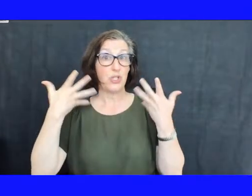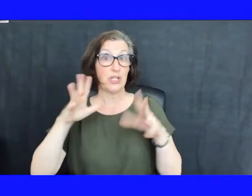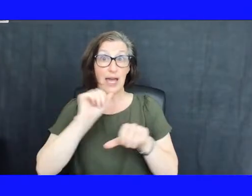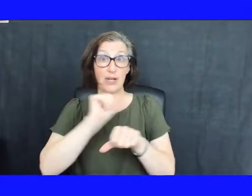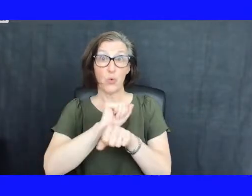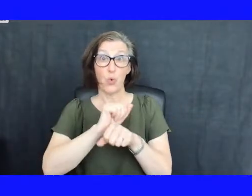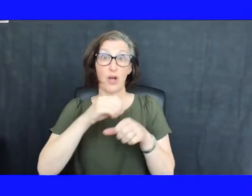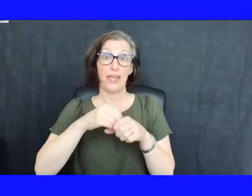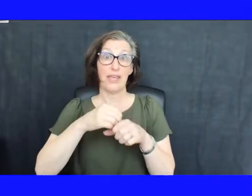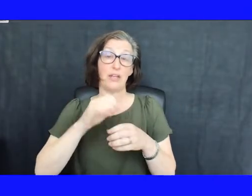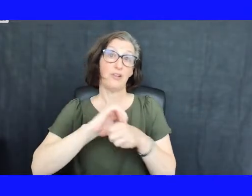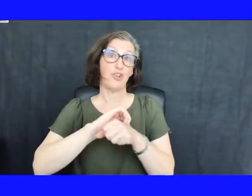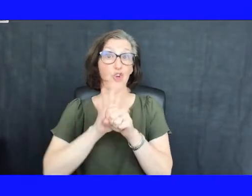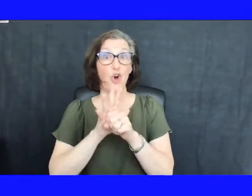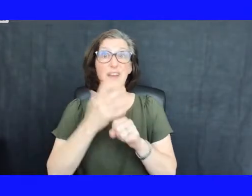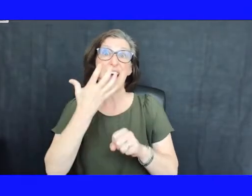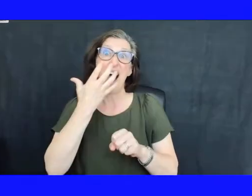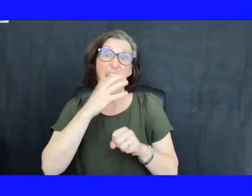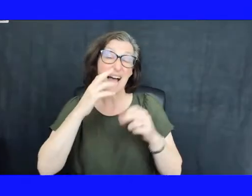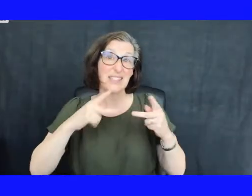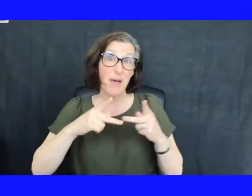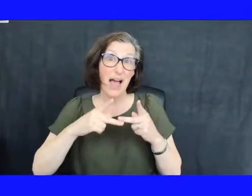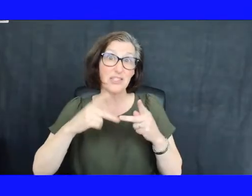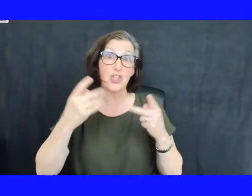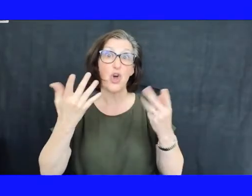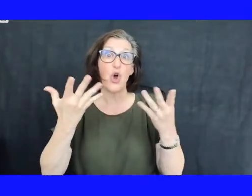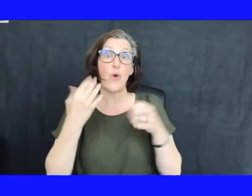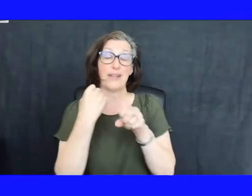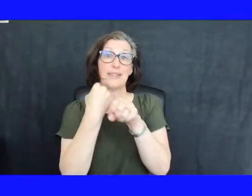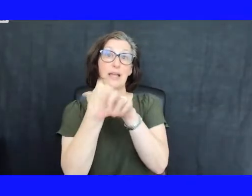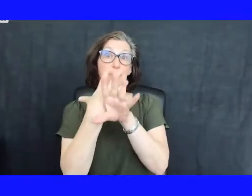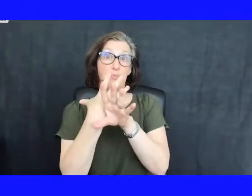Thank you, Sally. Dr. Morse?